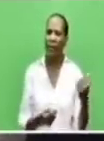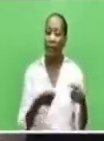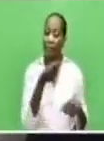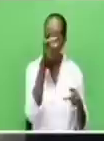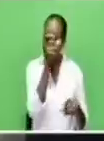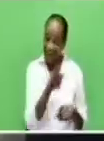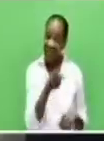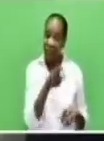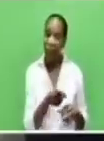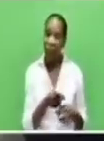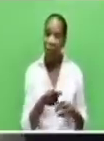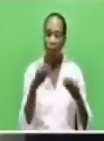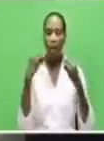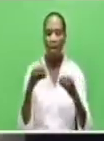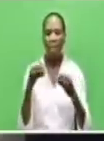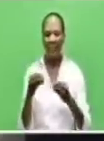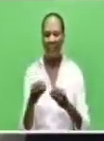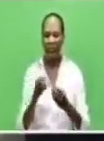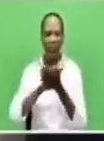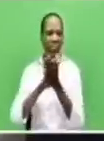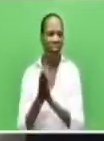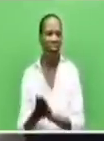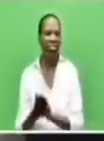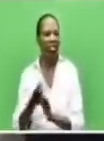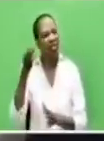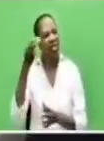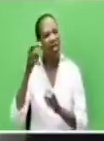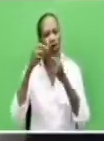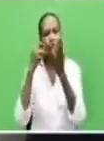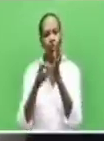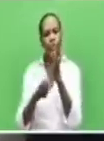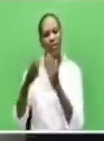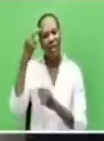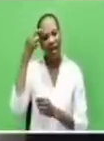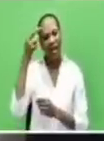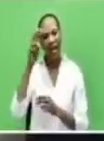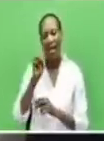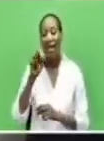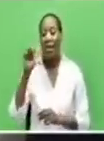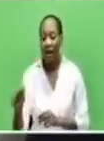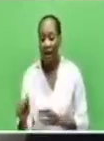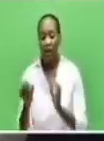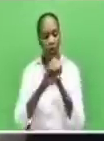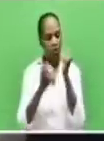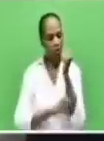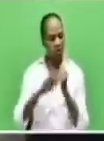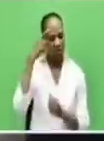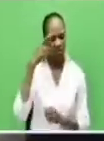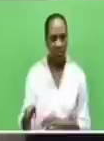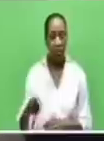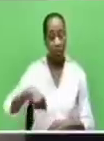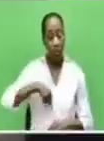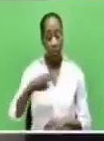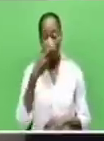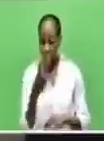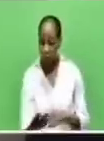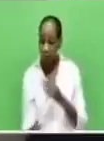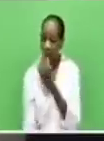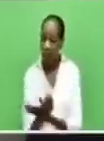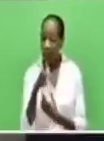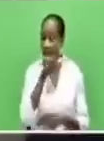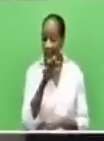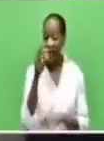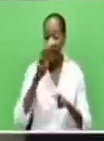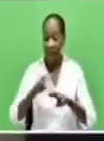delinquent who abuses her power and violates the rule of the National Assembly and the Constitution. What we saw on the 9th of